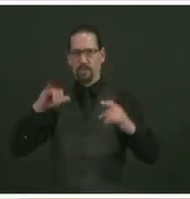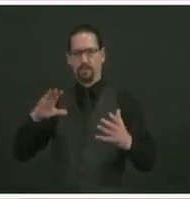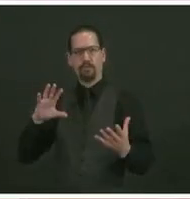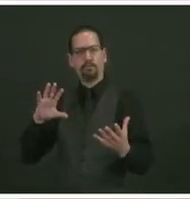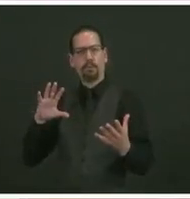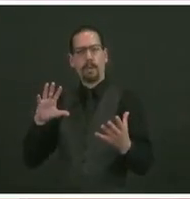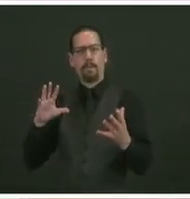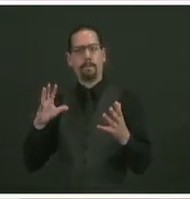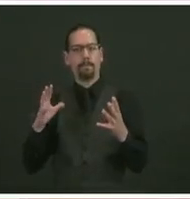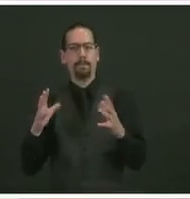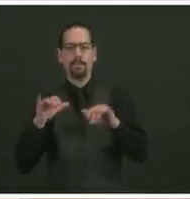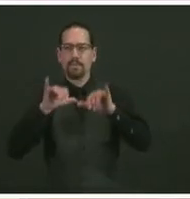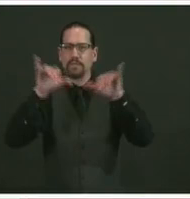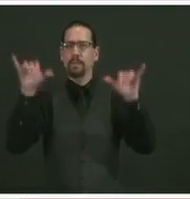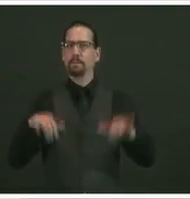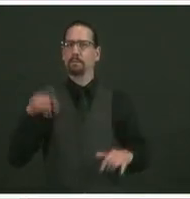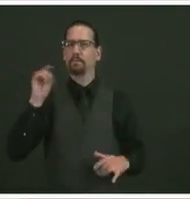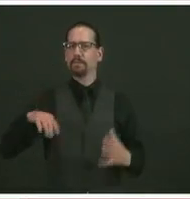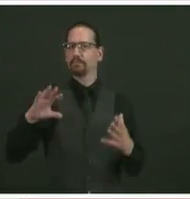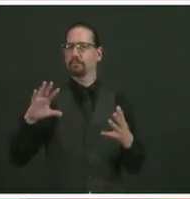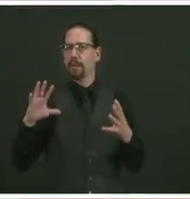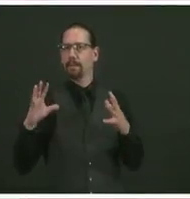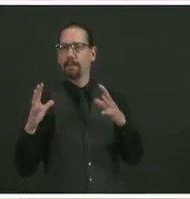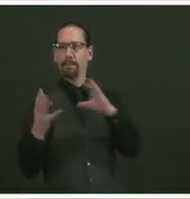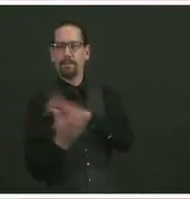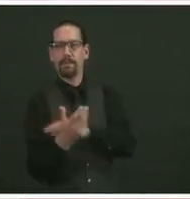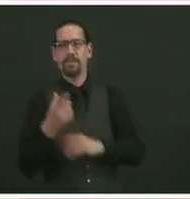most expensive institutional settings